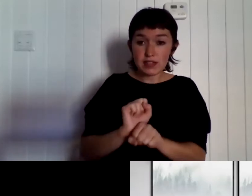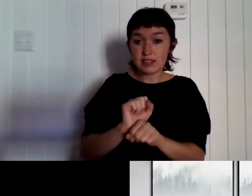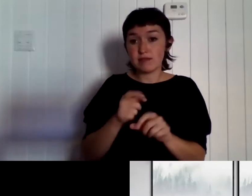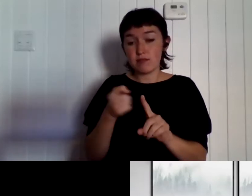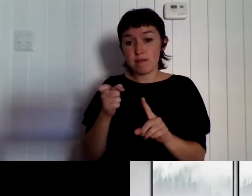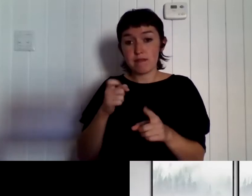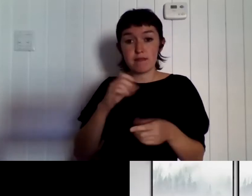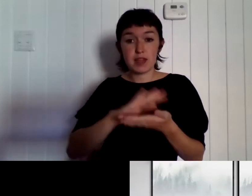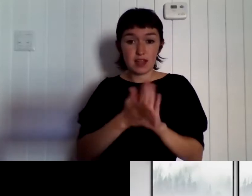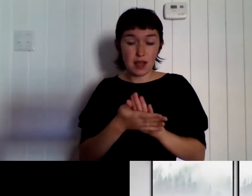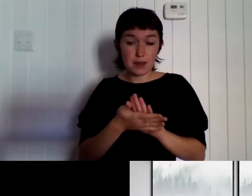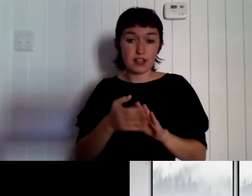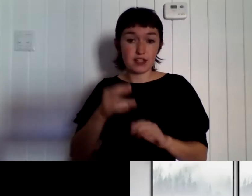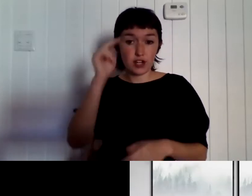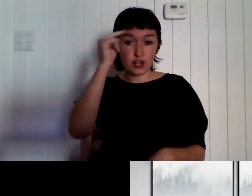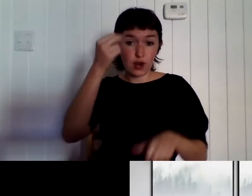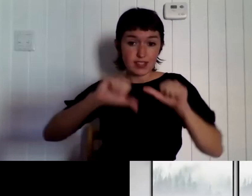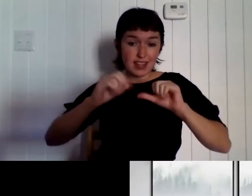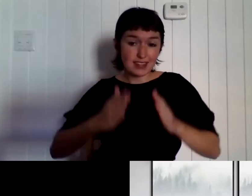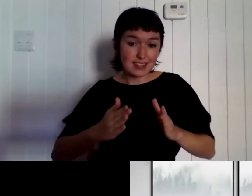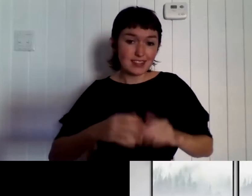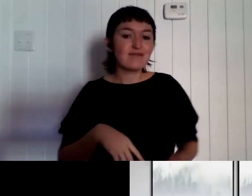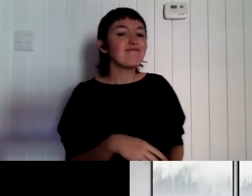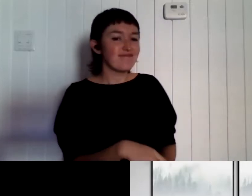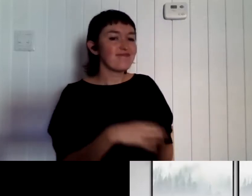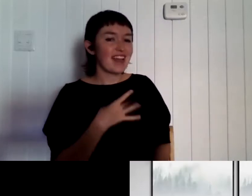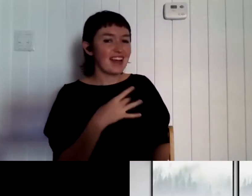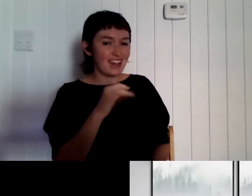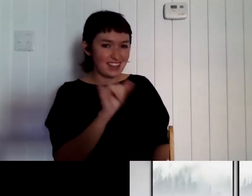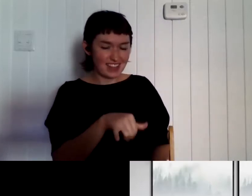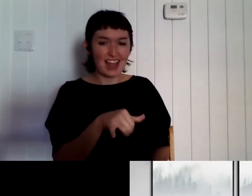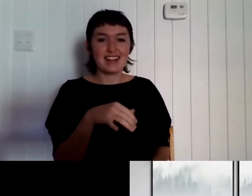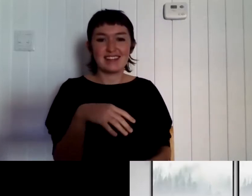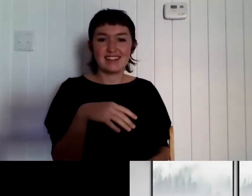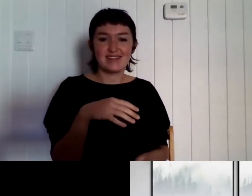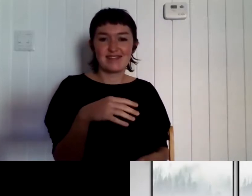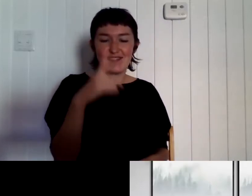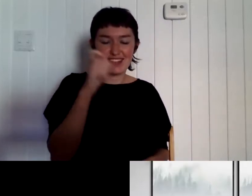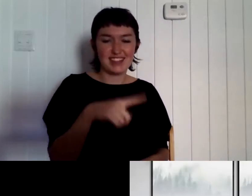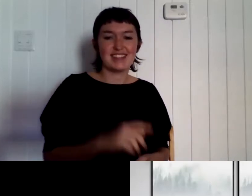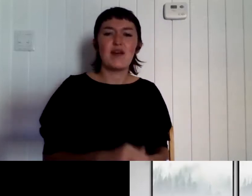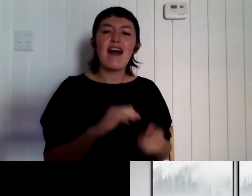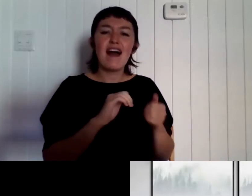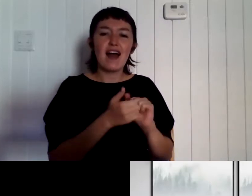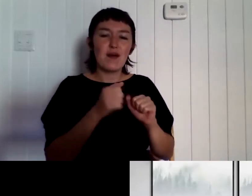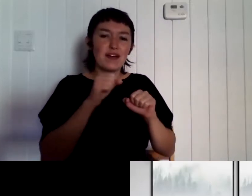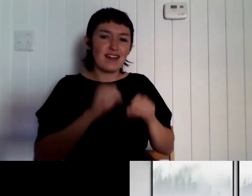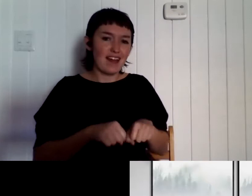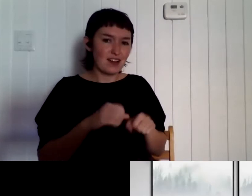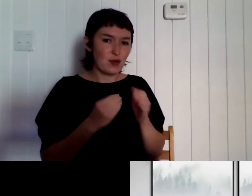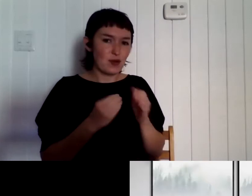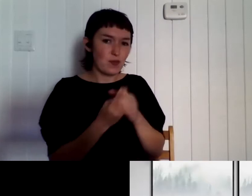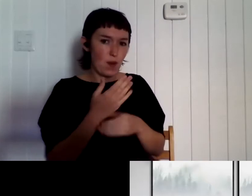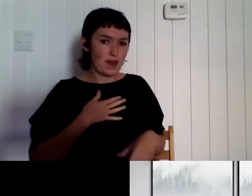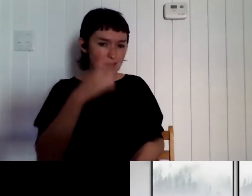these questions. Okay. How can I grow my brain? So the answer to that question is